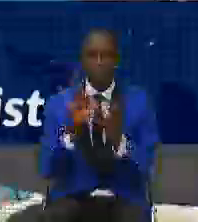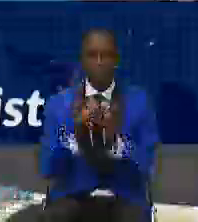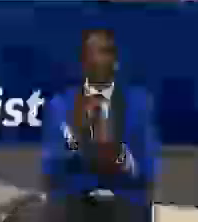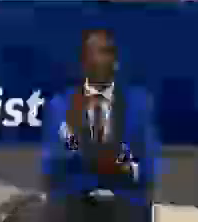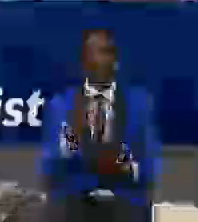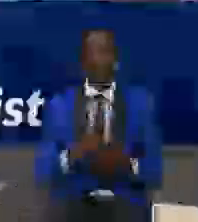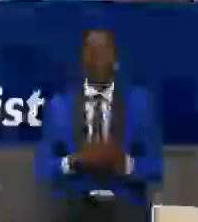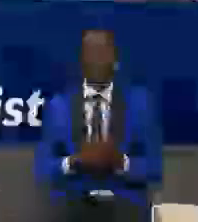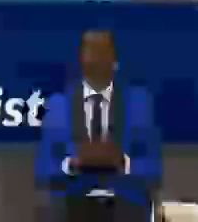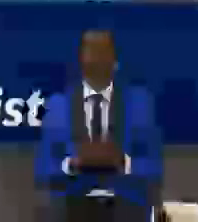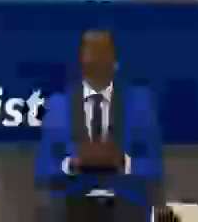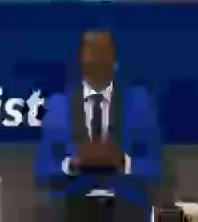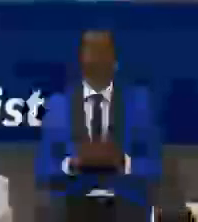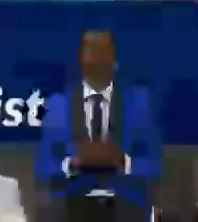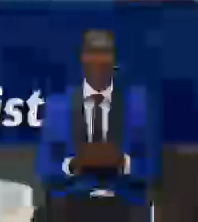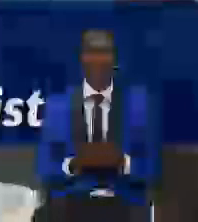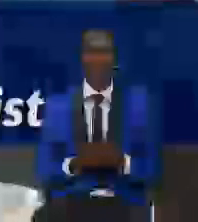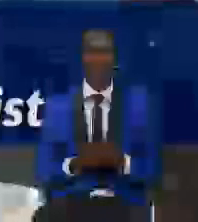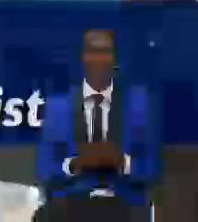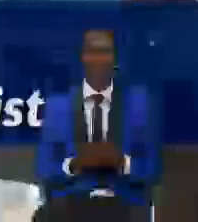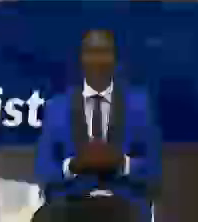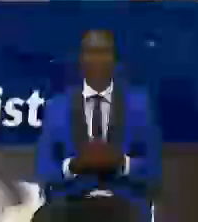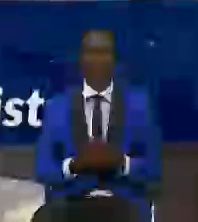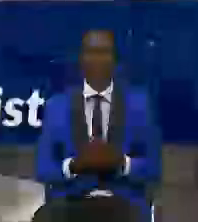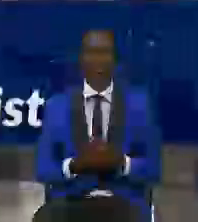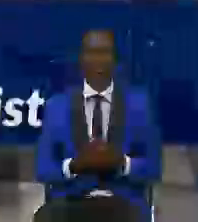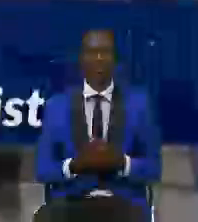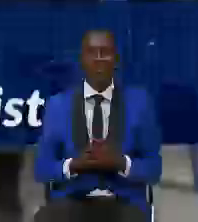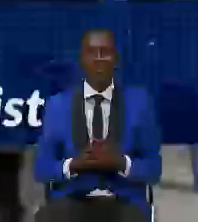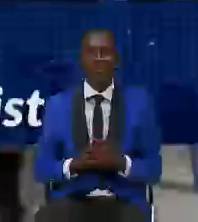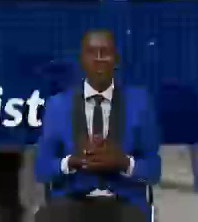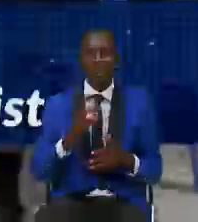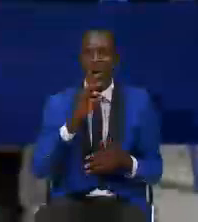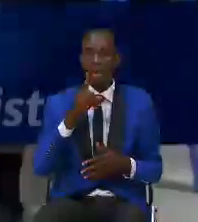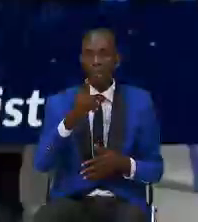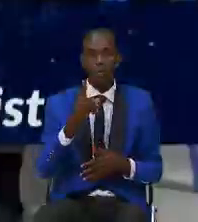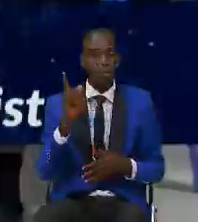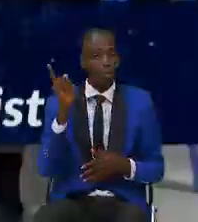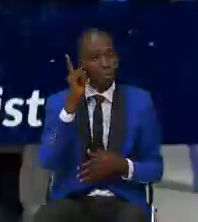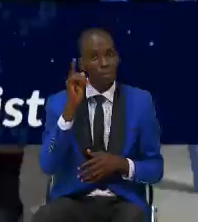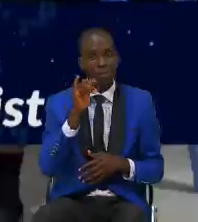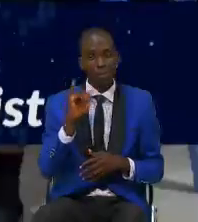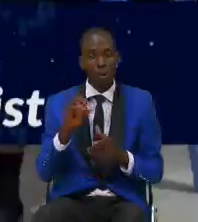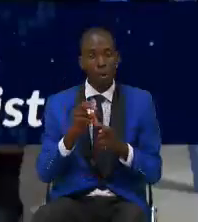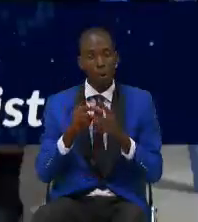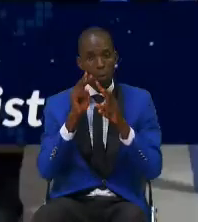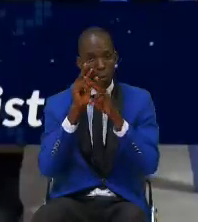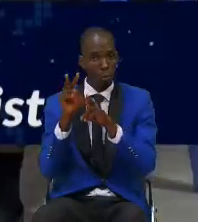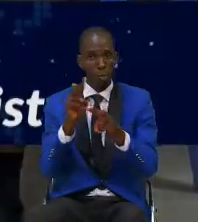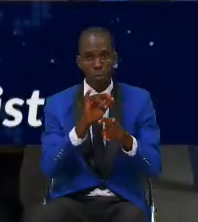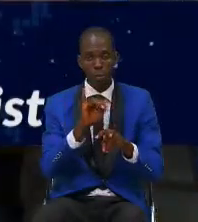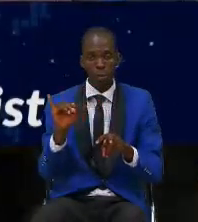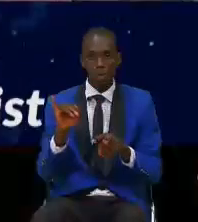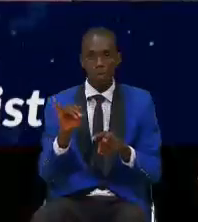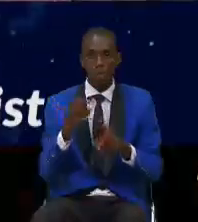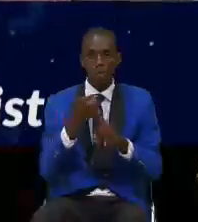are connected on radio, you may want to make use of the WhatsApp line,